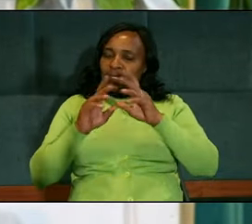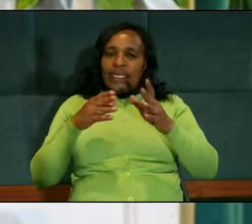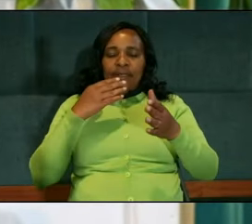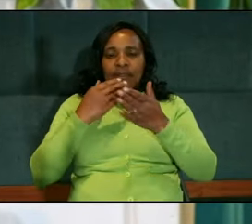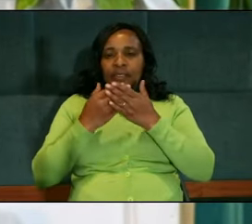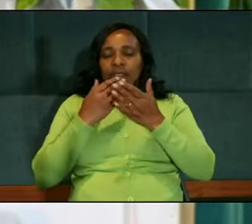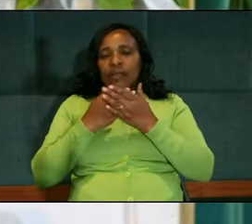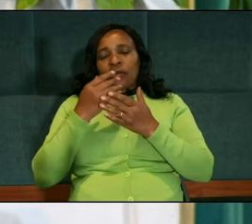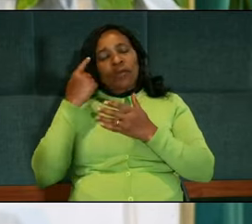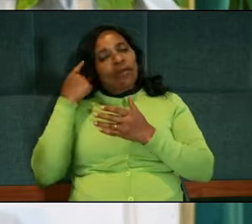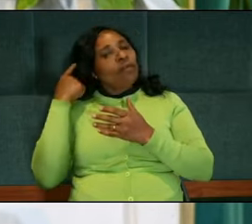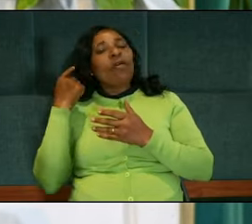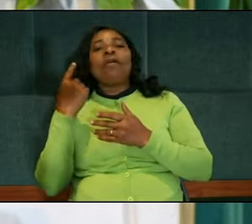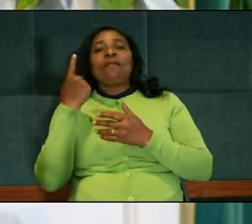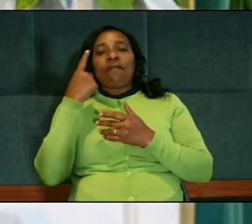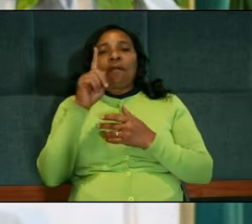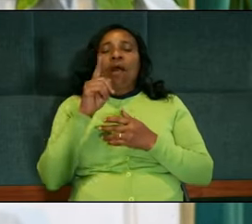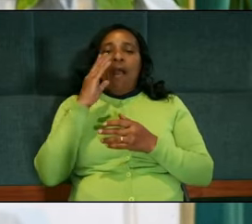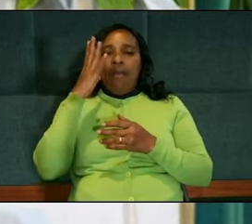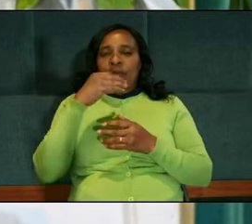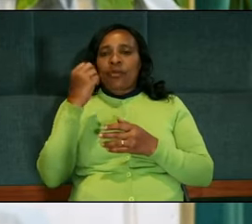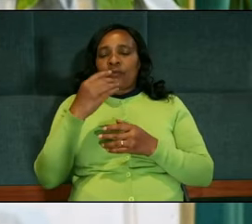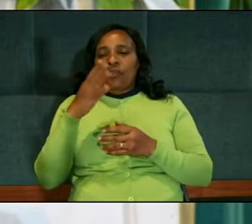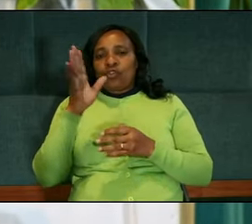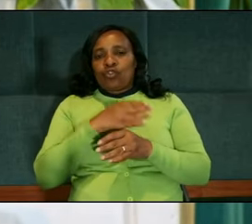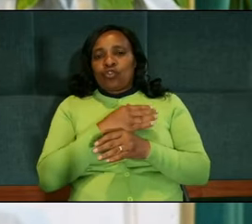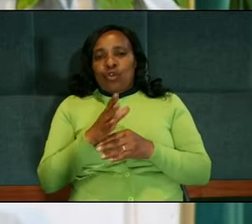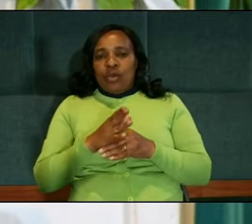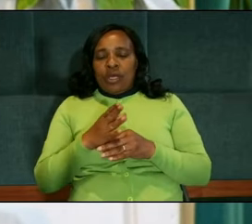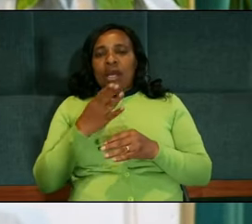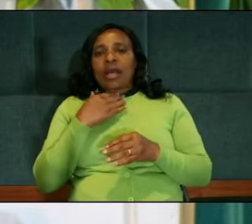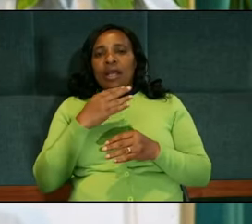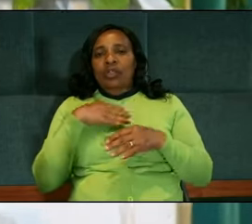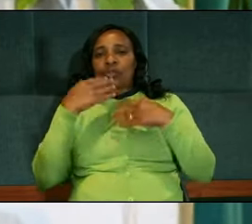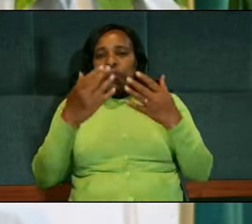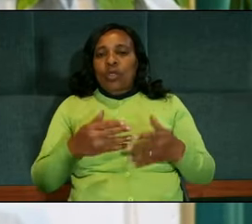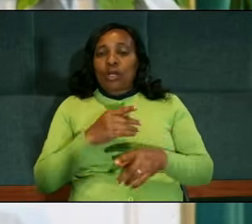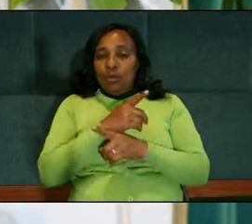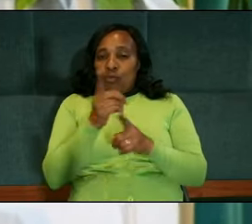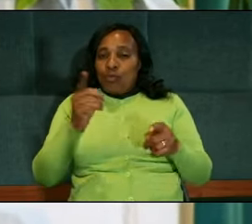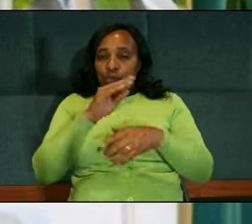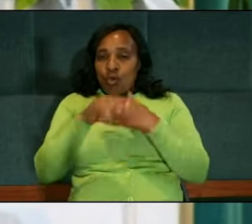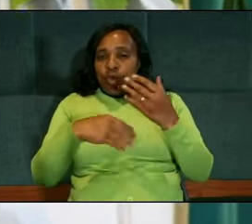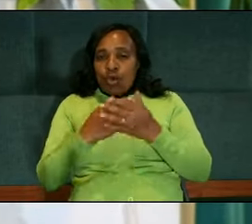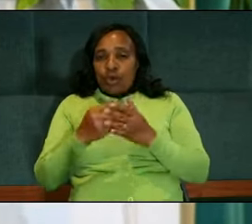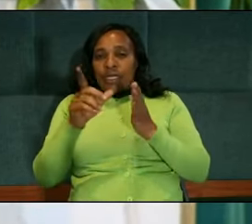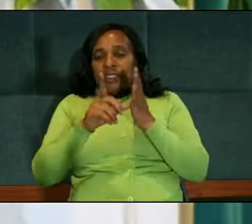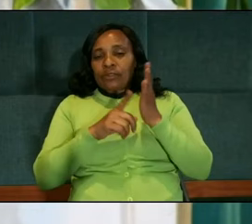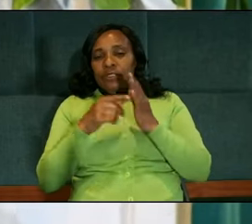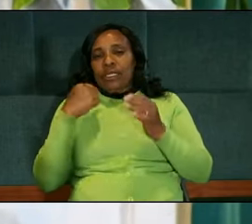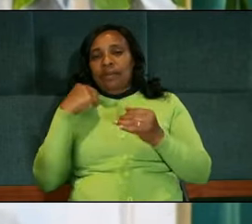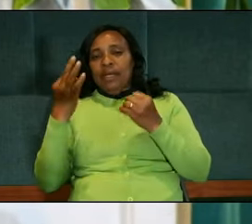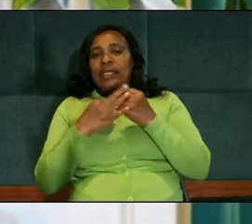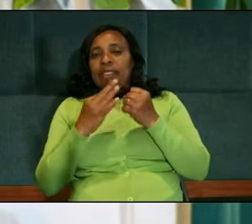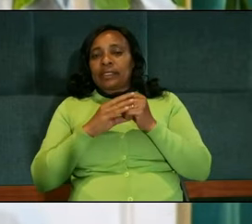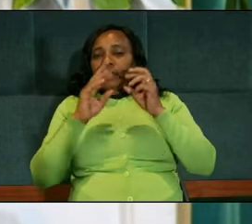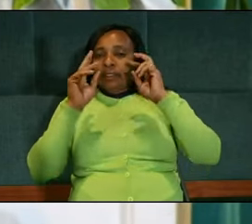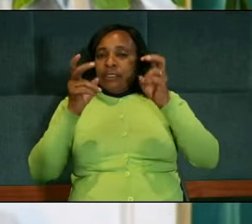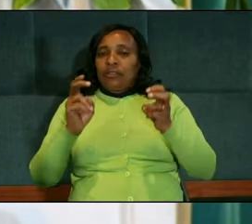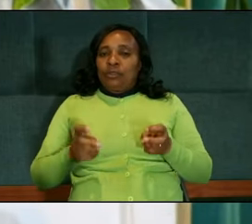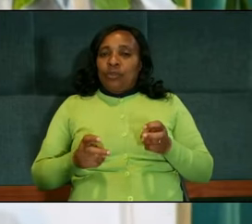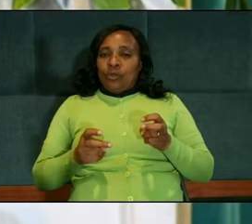Thank you for that beautiful item. I'd like to welcome you all to lesson number 8. It's